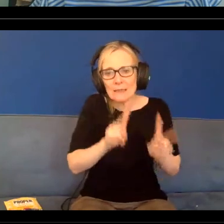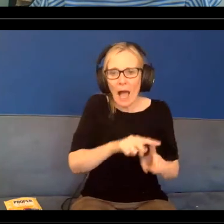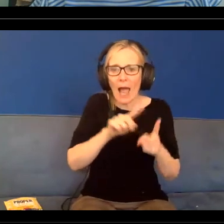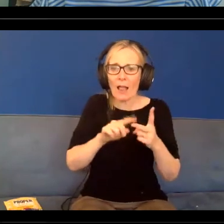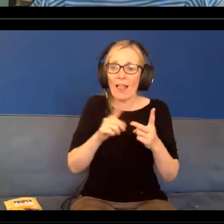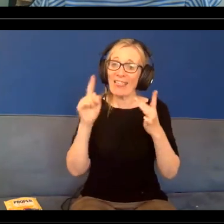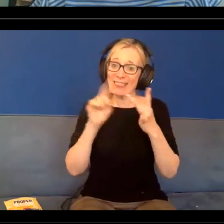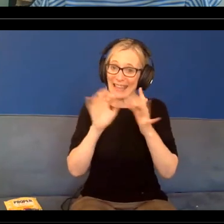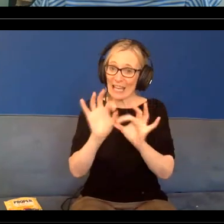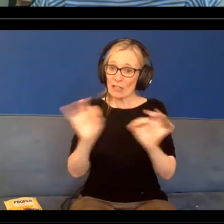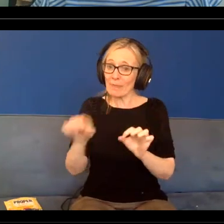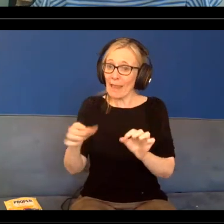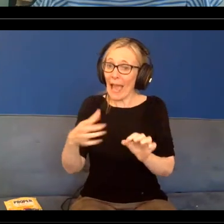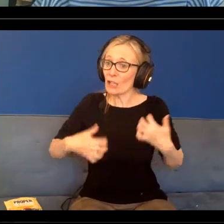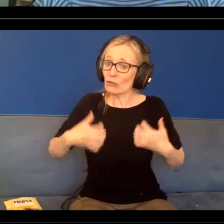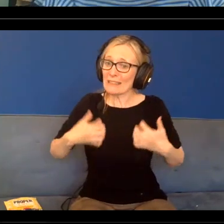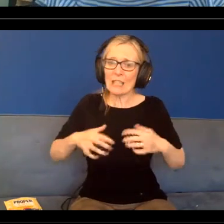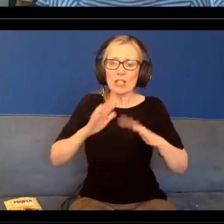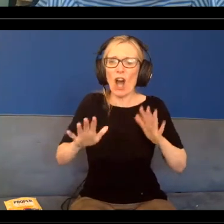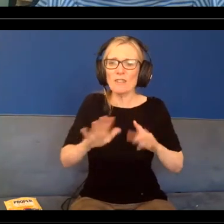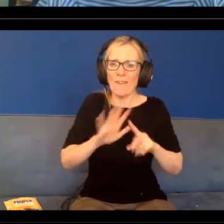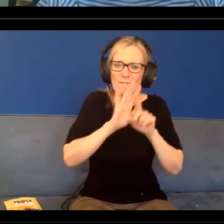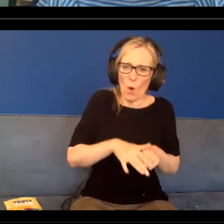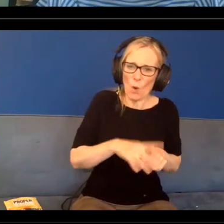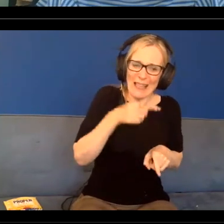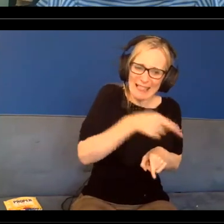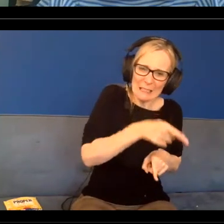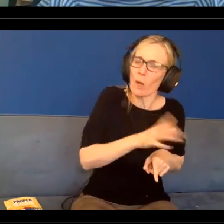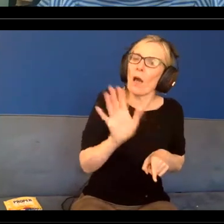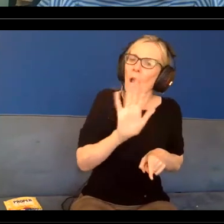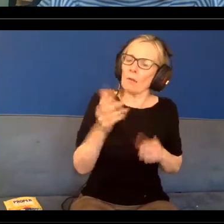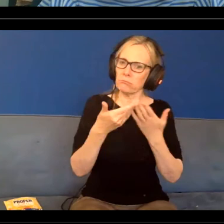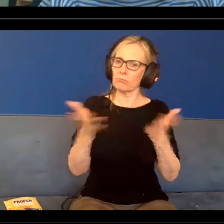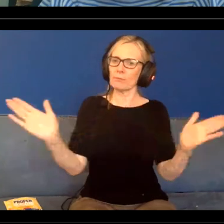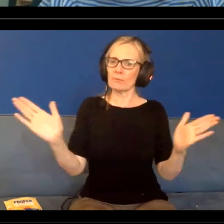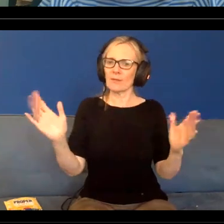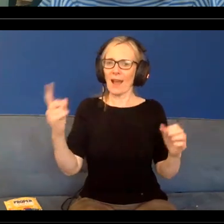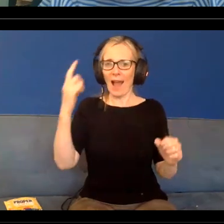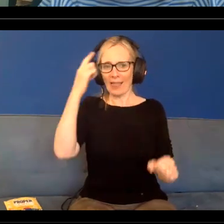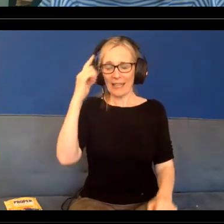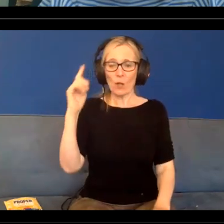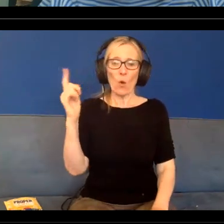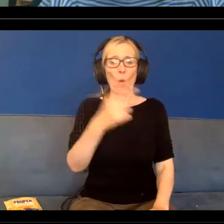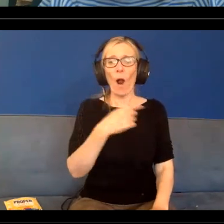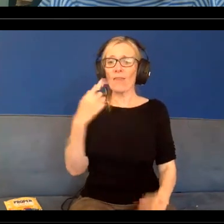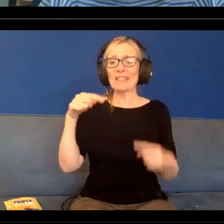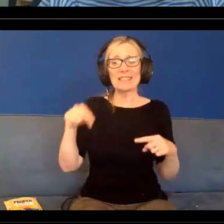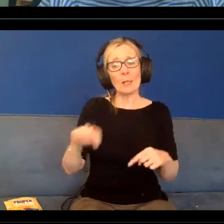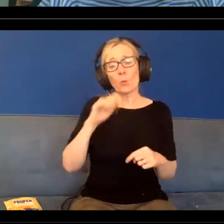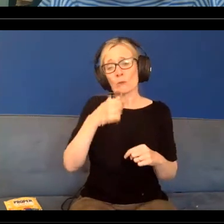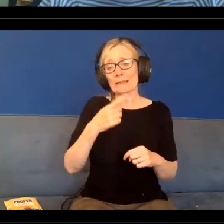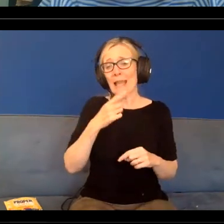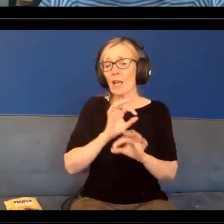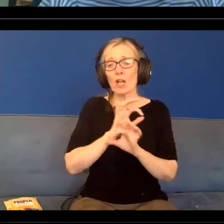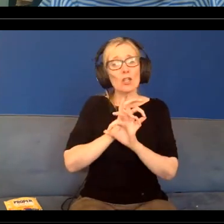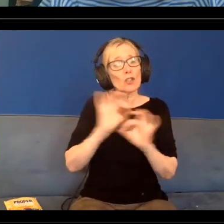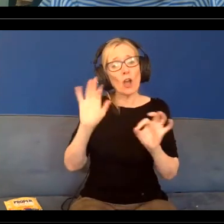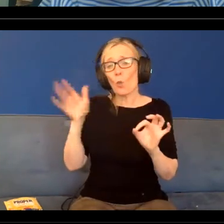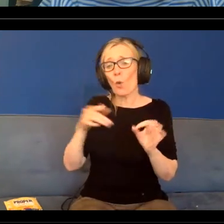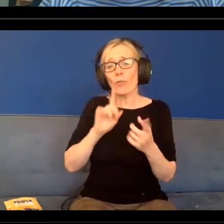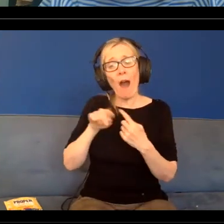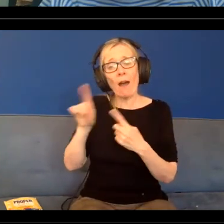as best we can. And I don't think any one of us here have all the answers, but what we always say, or what